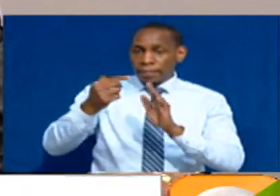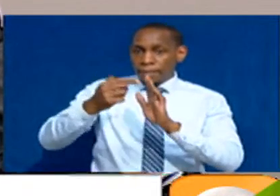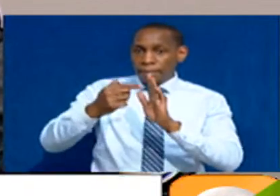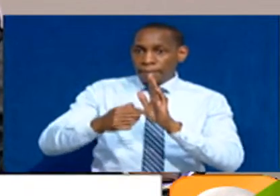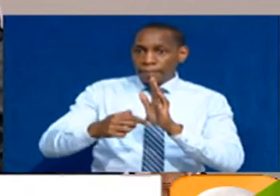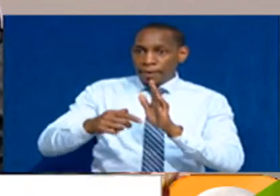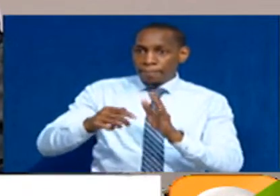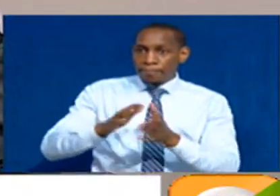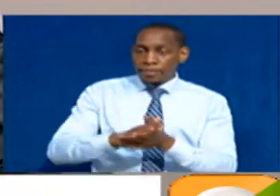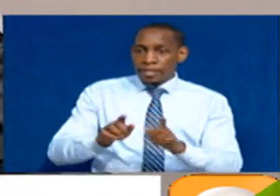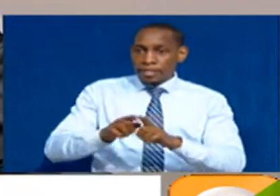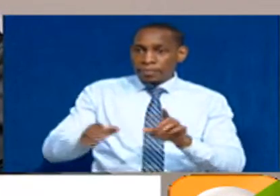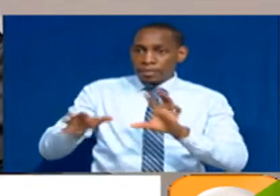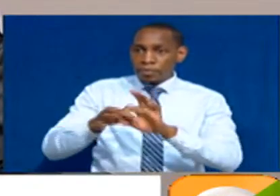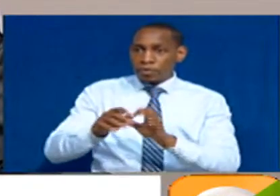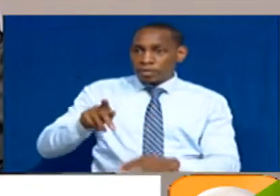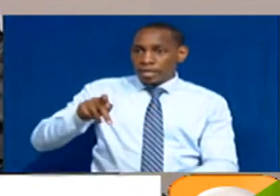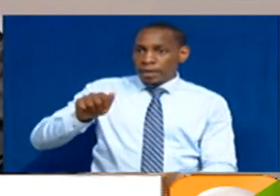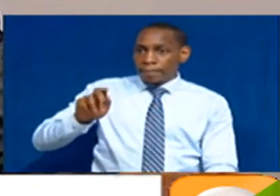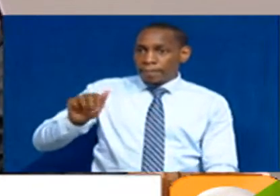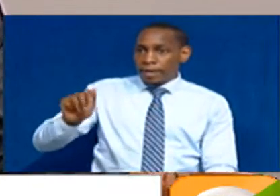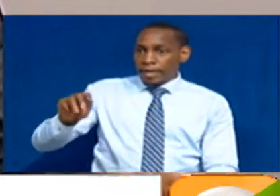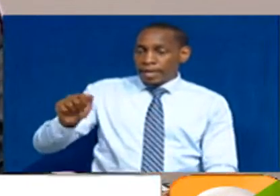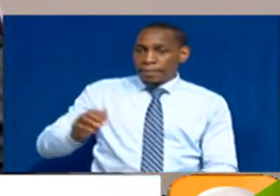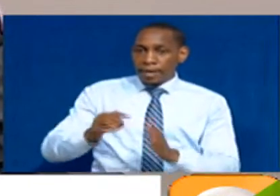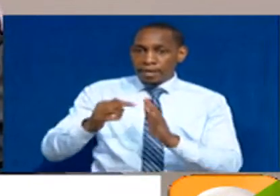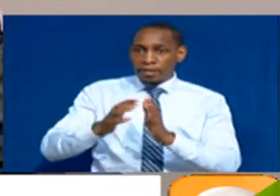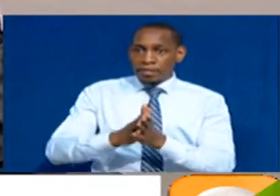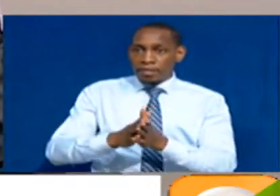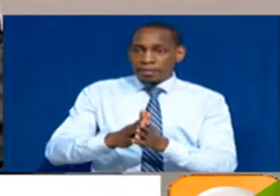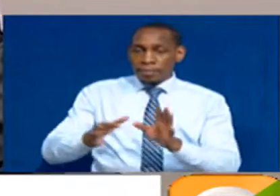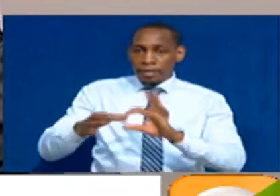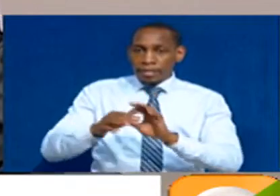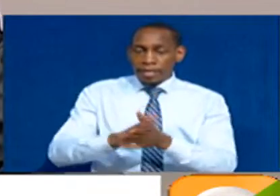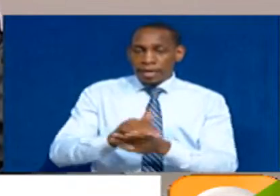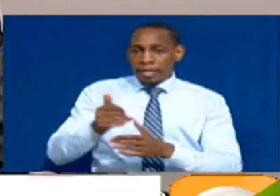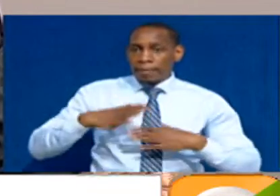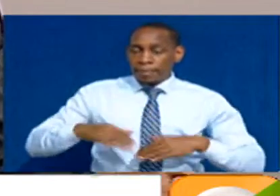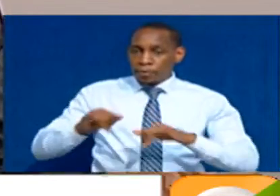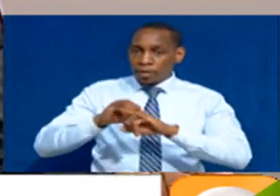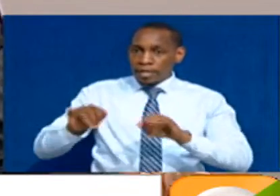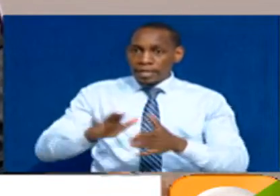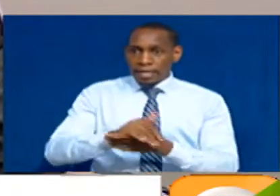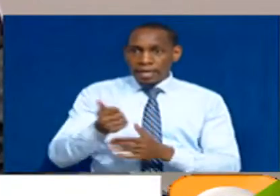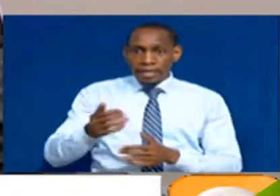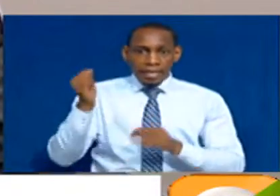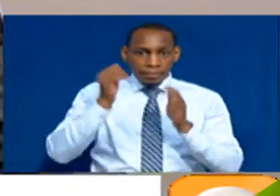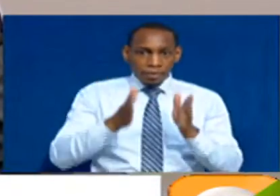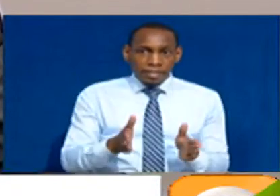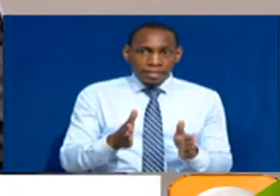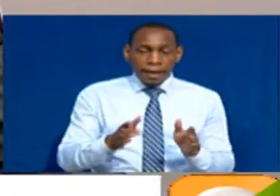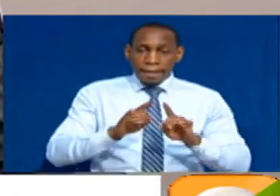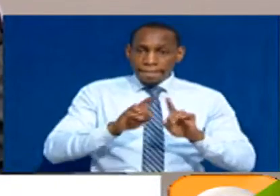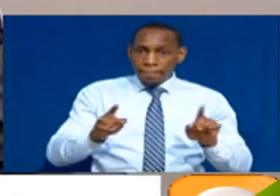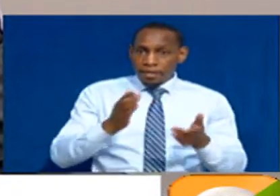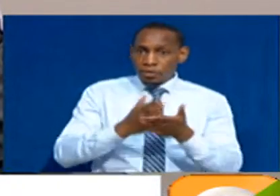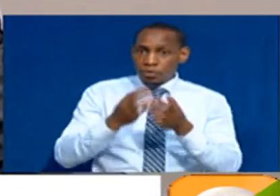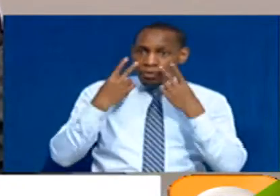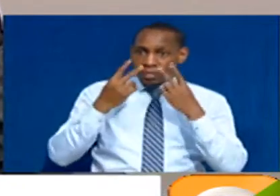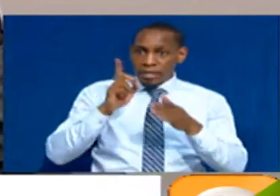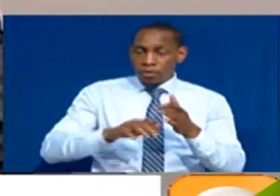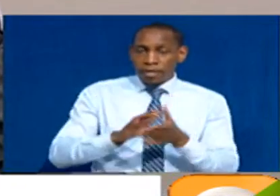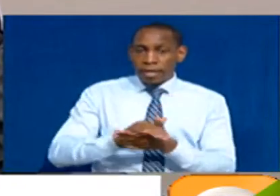leaks, and you connect that to the Panama leaks, some of them are clean, some of them are in business, some of them are politicians, but you will